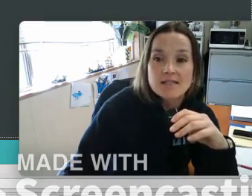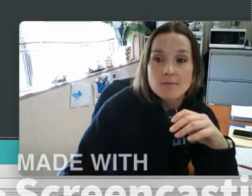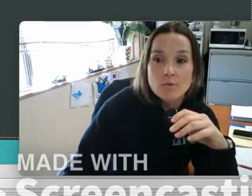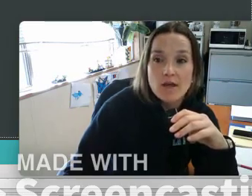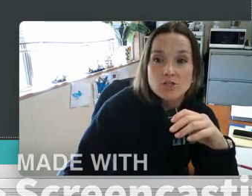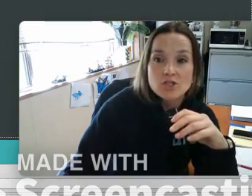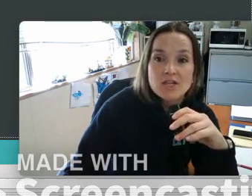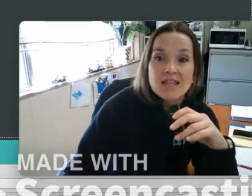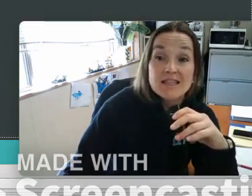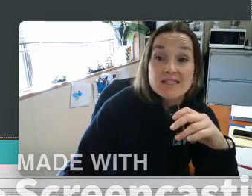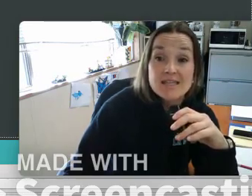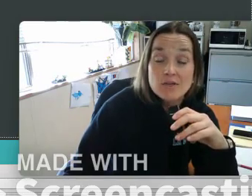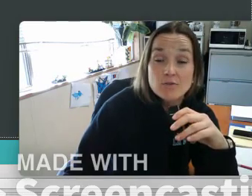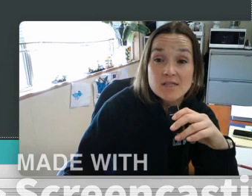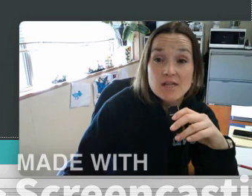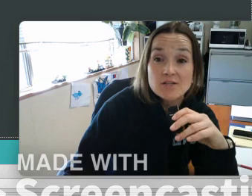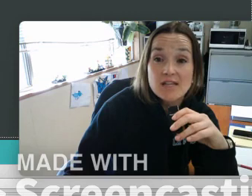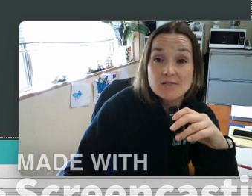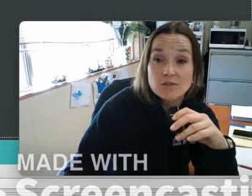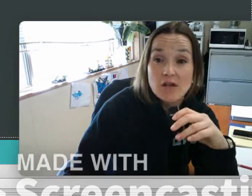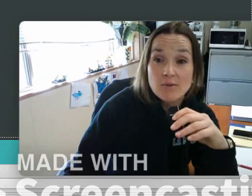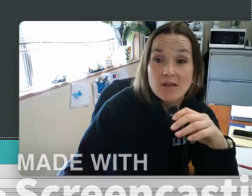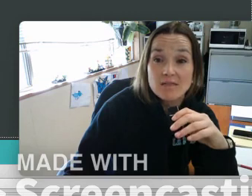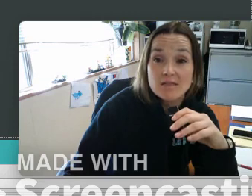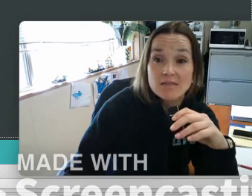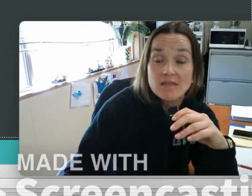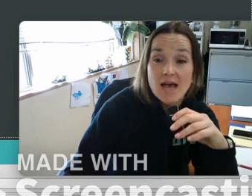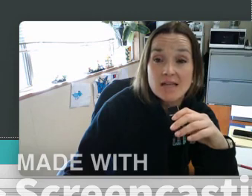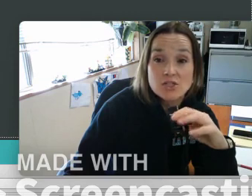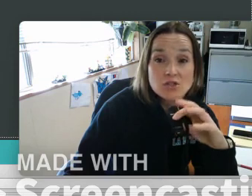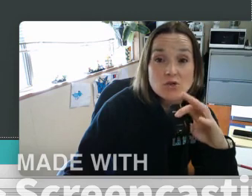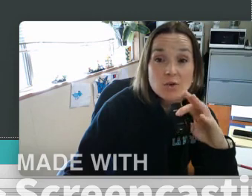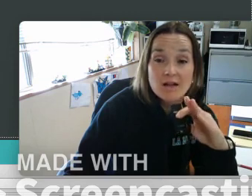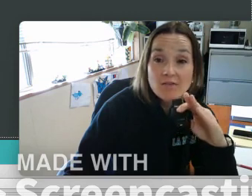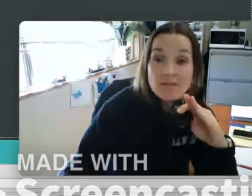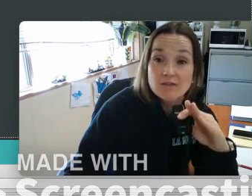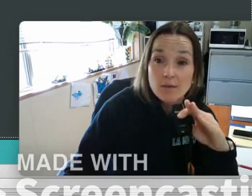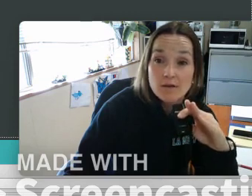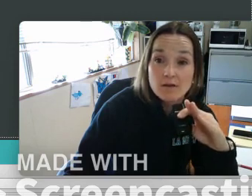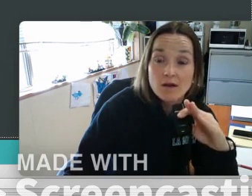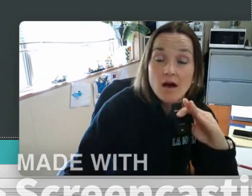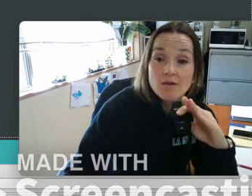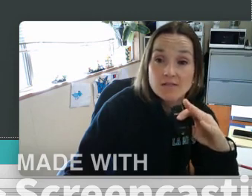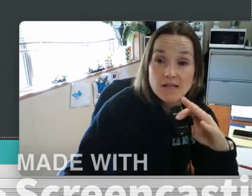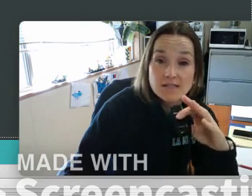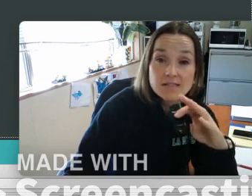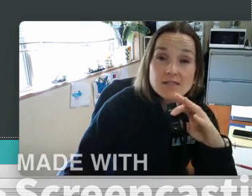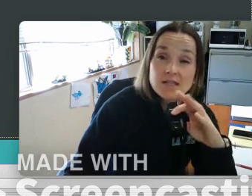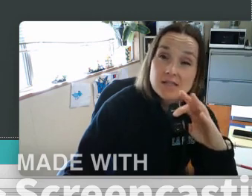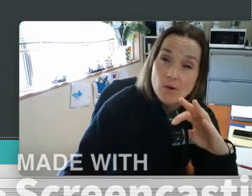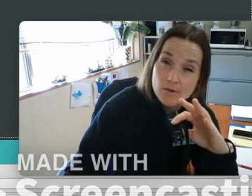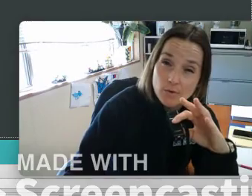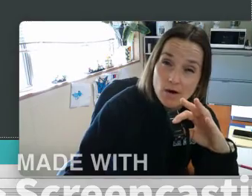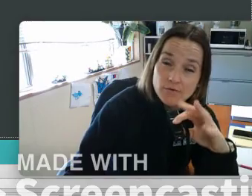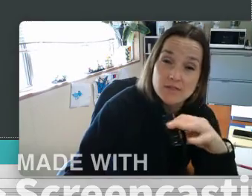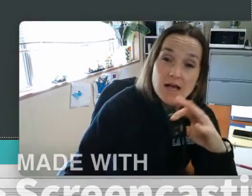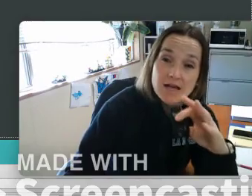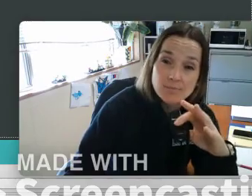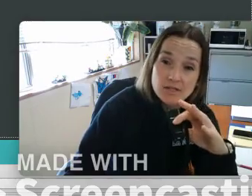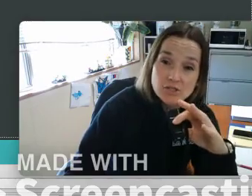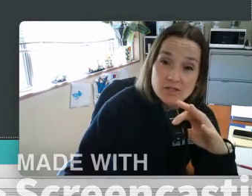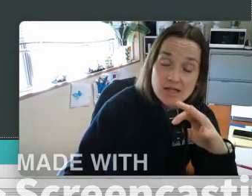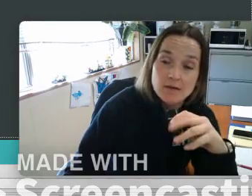that WH. The T you see here stands for topic. That is just so you can identify the topic of a sentence. That's not really required for